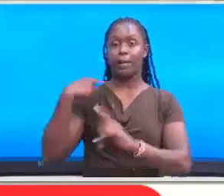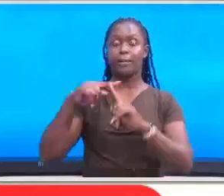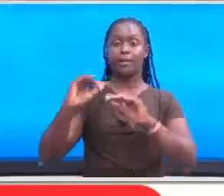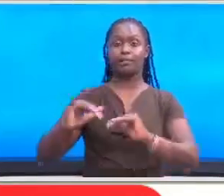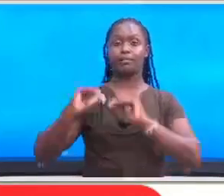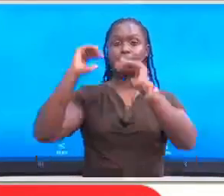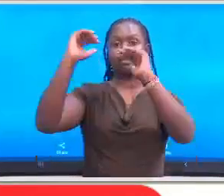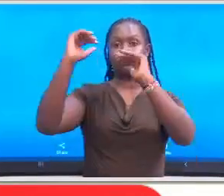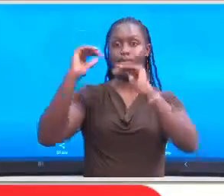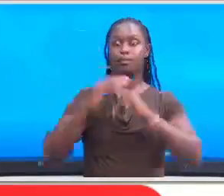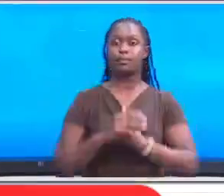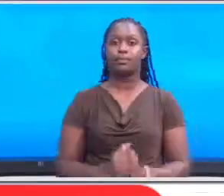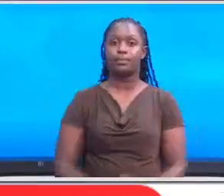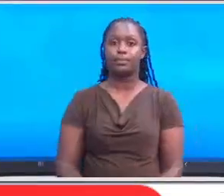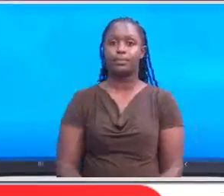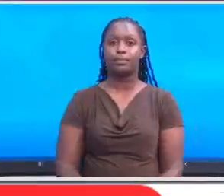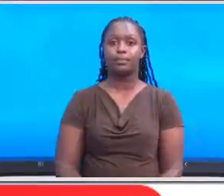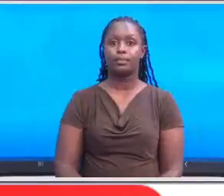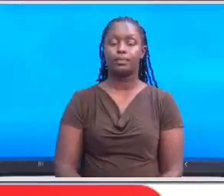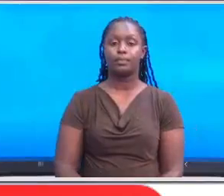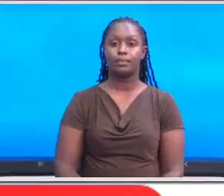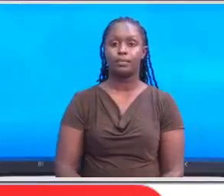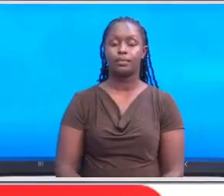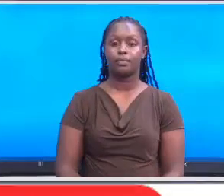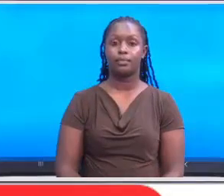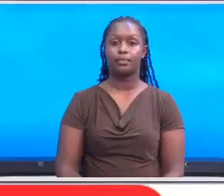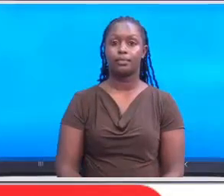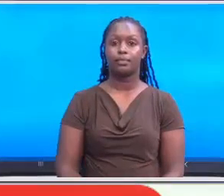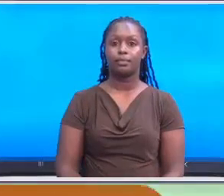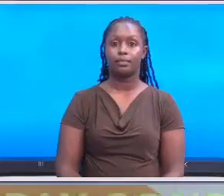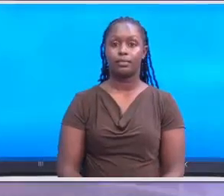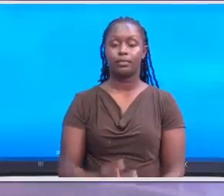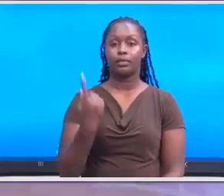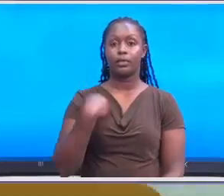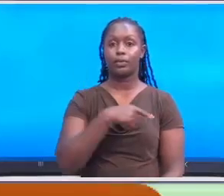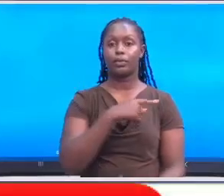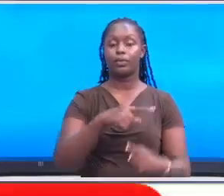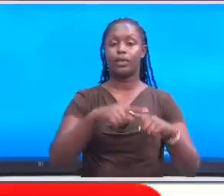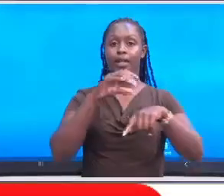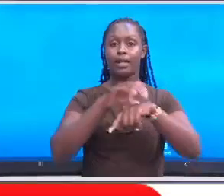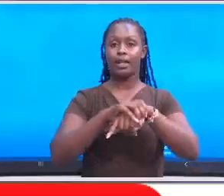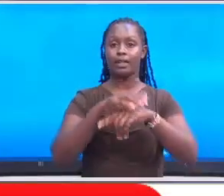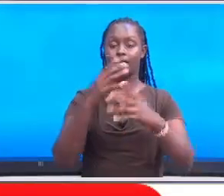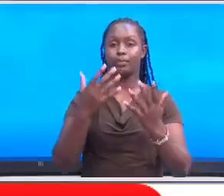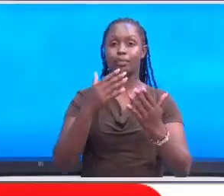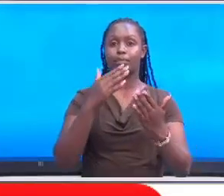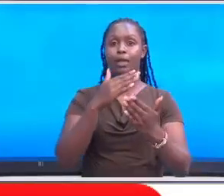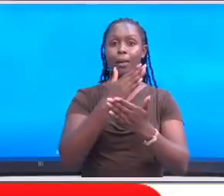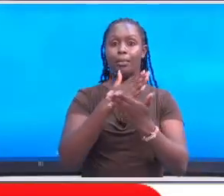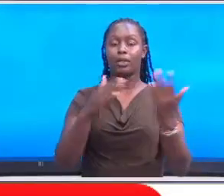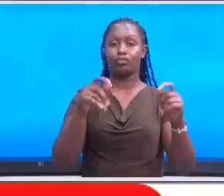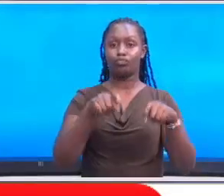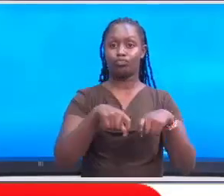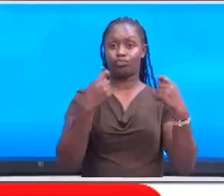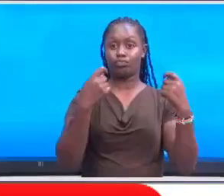Chelangat for TV 47. Right, and we are getting breaking news just now. There has been a reshuffle of the cabinet.